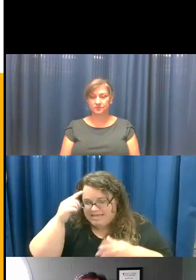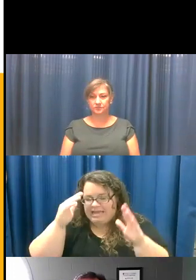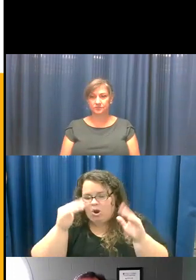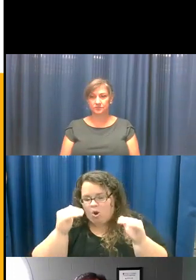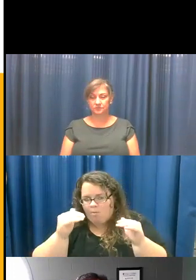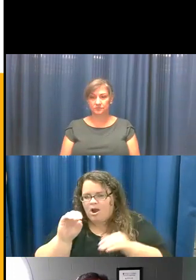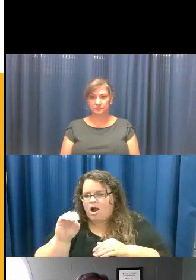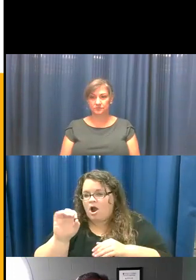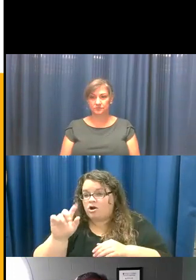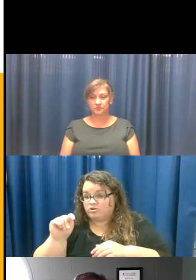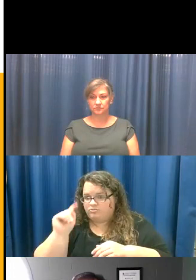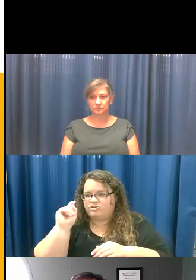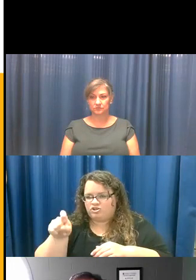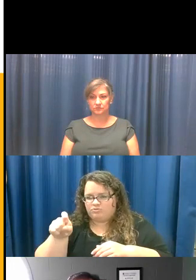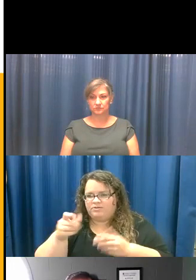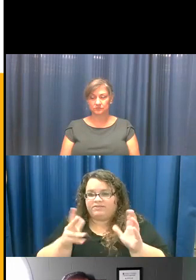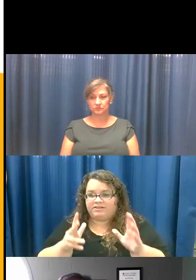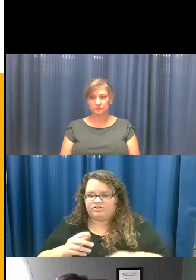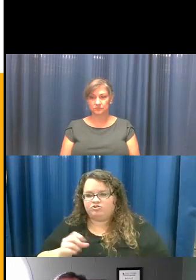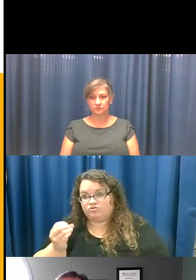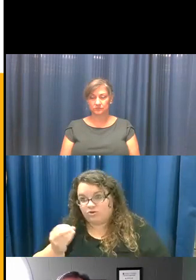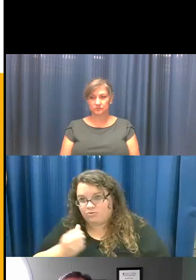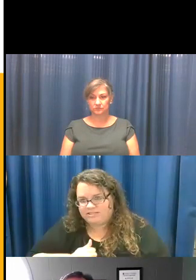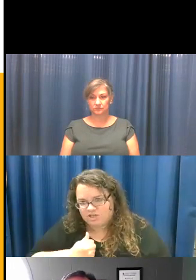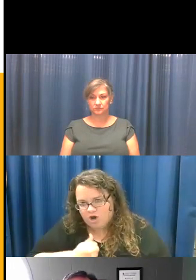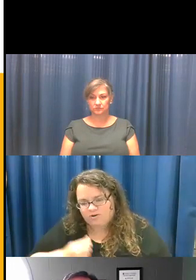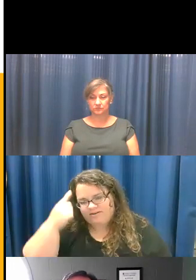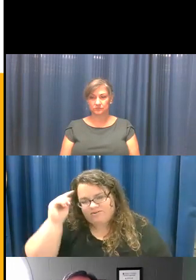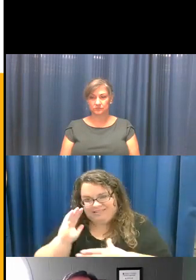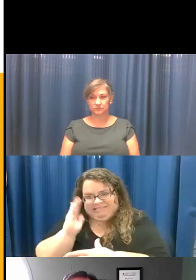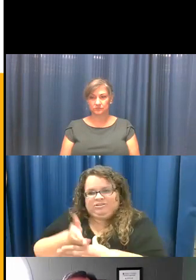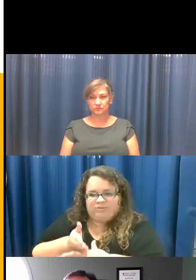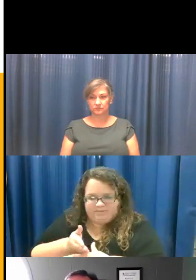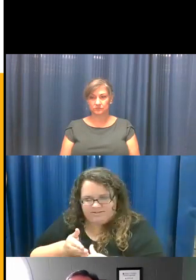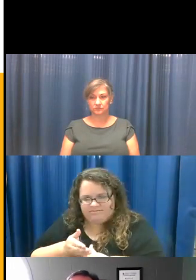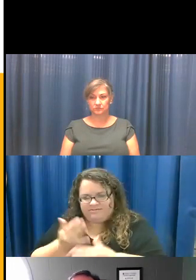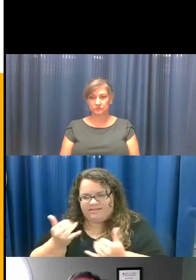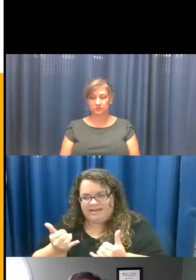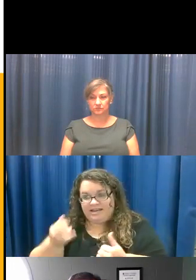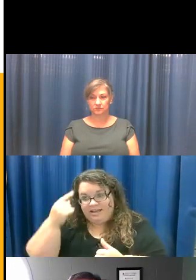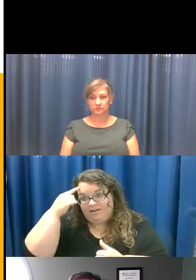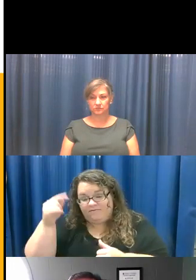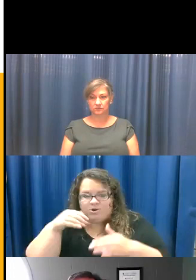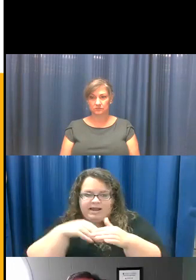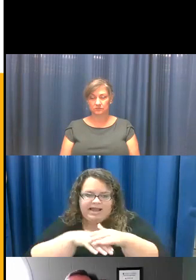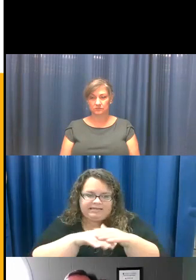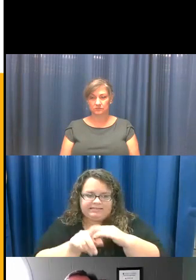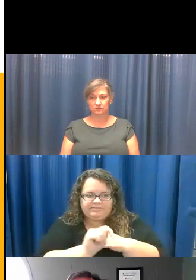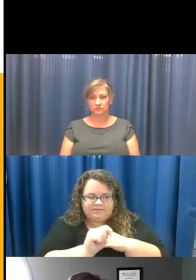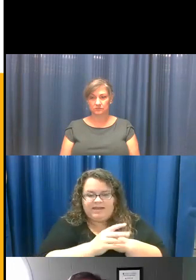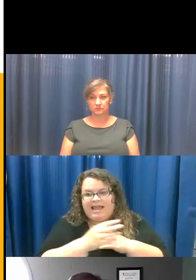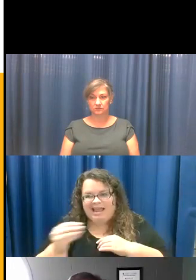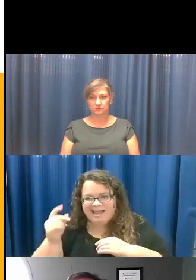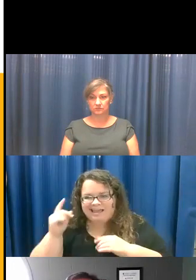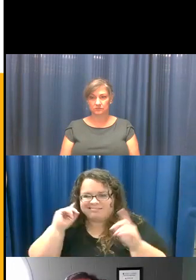And I apologize today for the disruption those cause, both in terms of access to restrooms and the noise